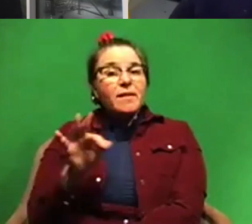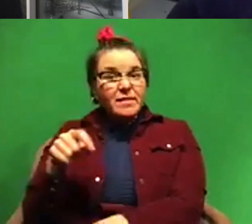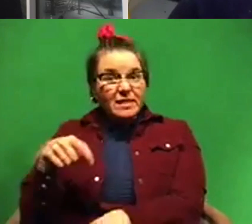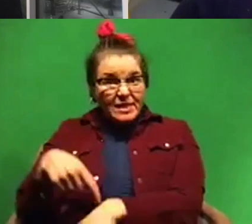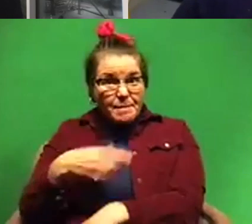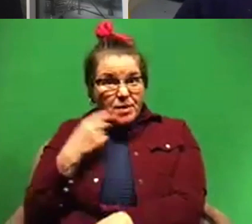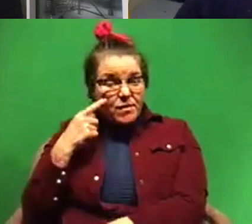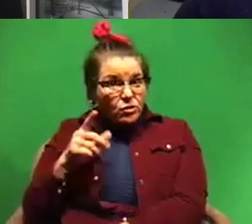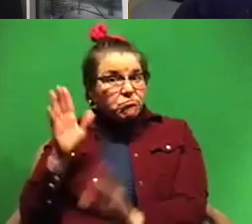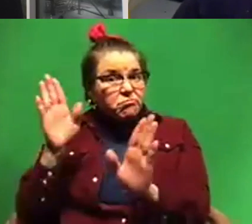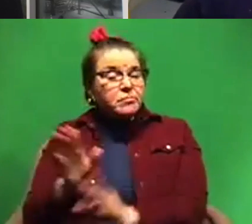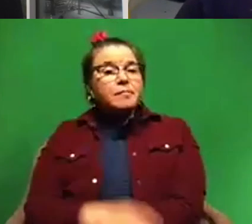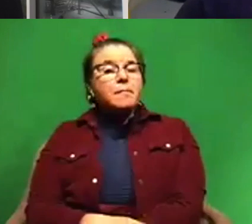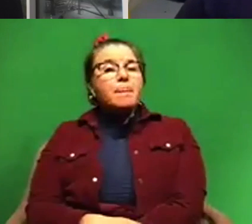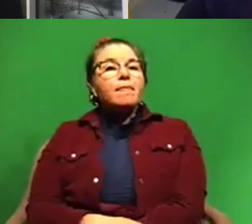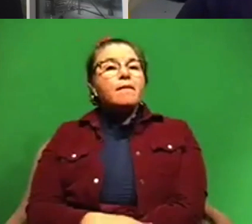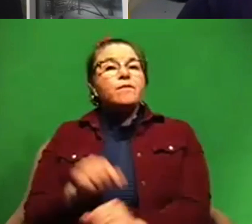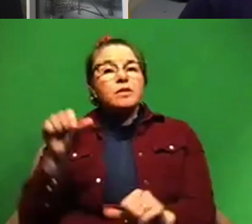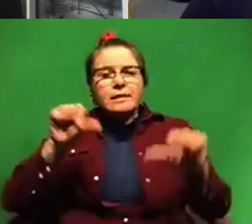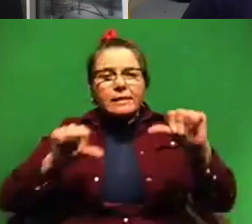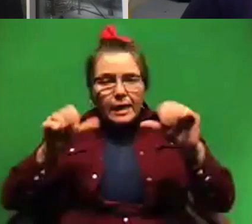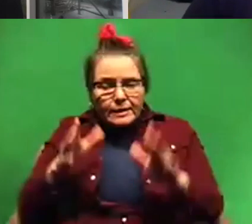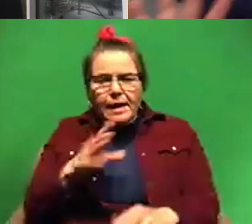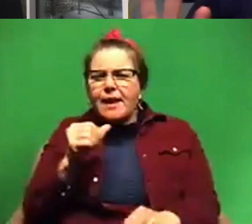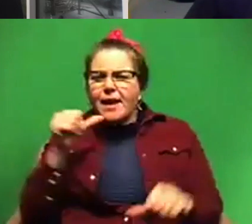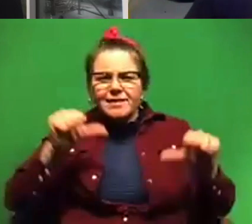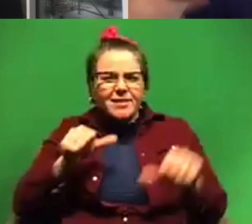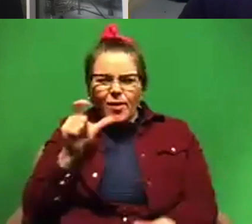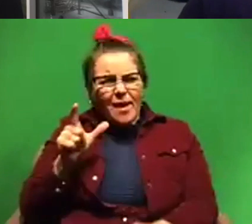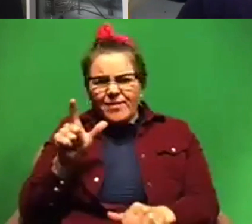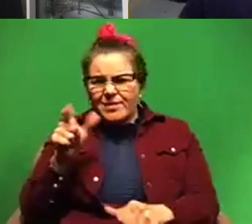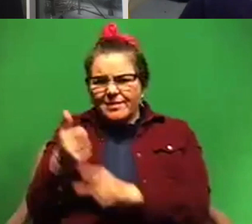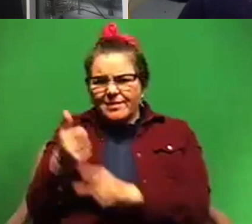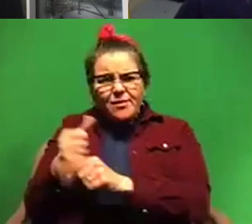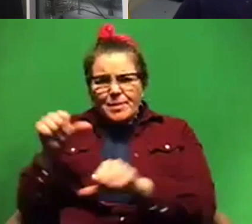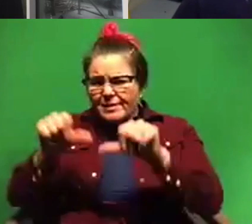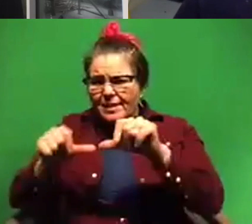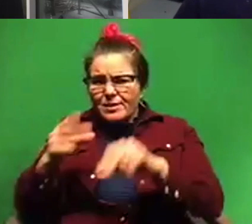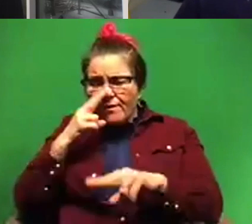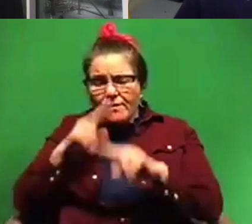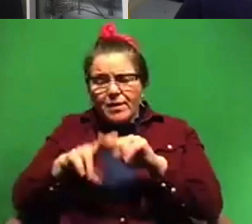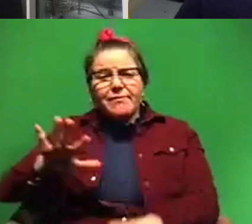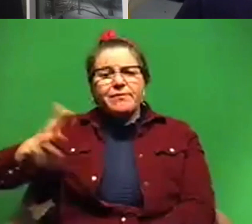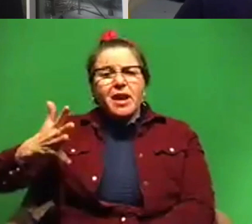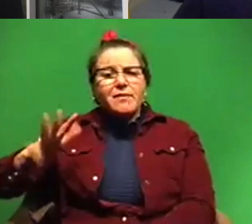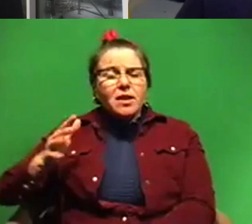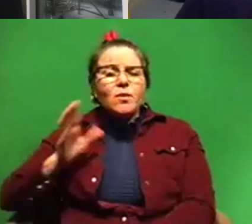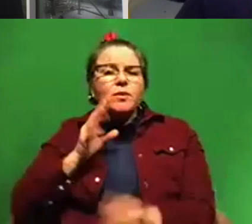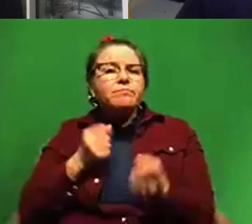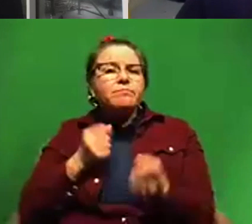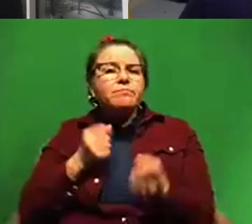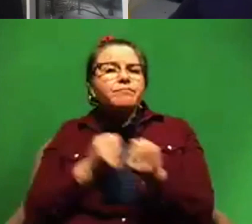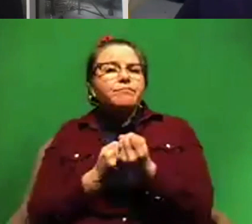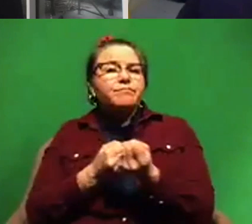They're for scientists and non-scientists. You do not need to be a scientist to have fun. It's $5 to play and it supports our program. That's all I've got for